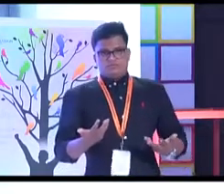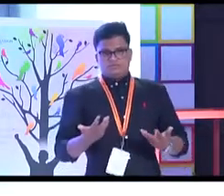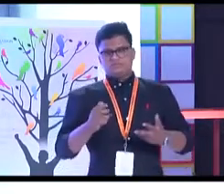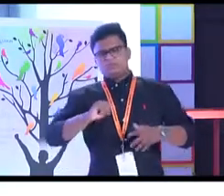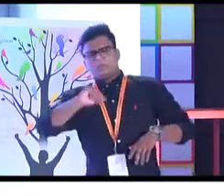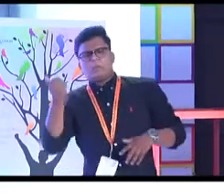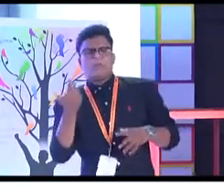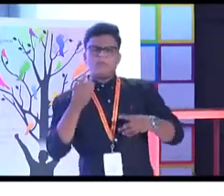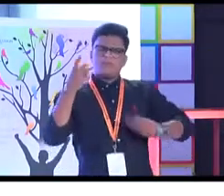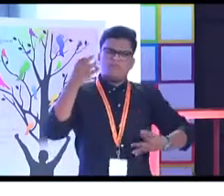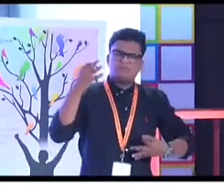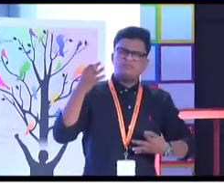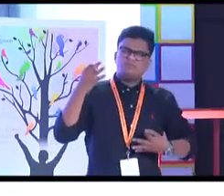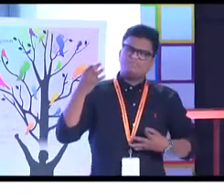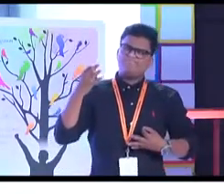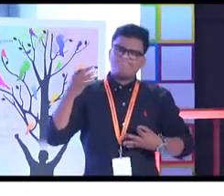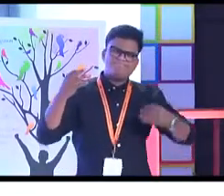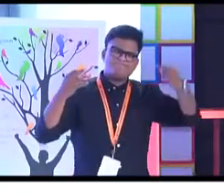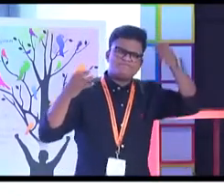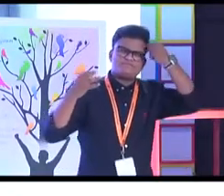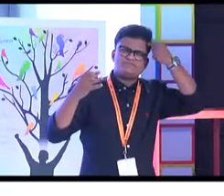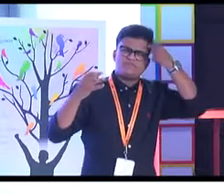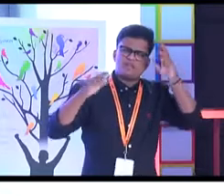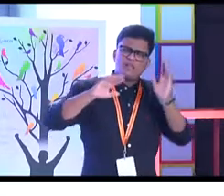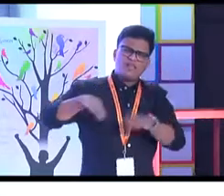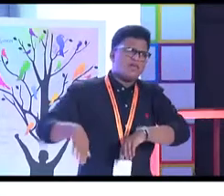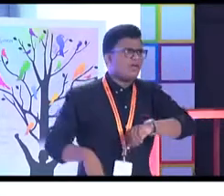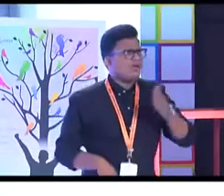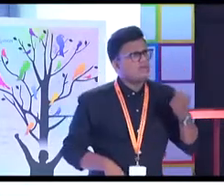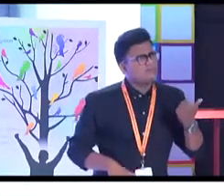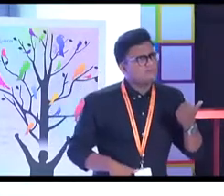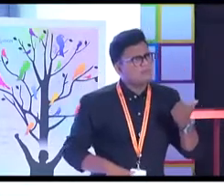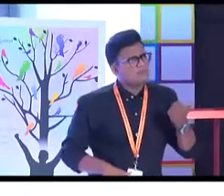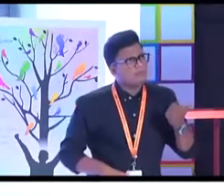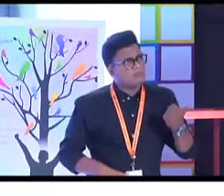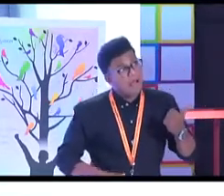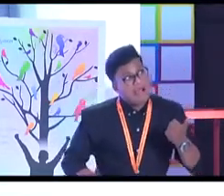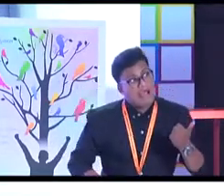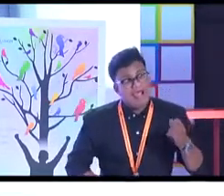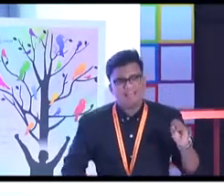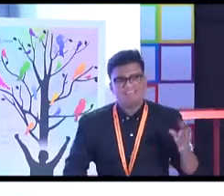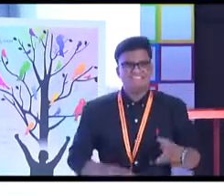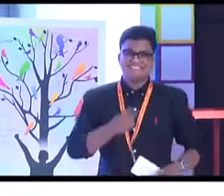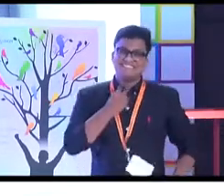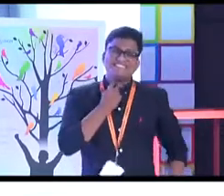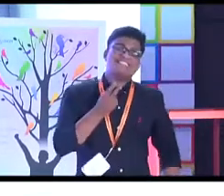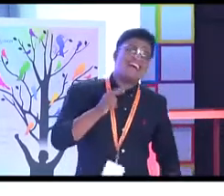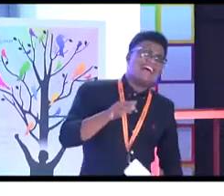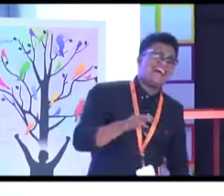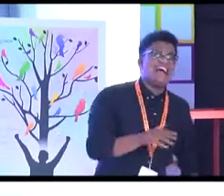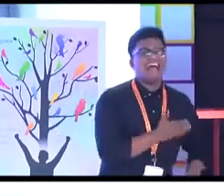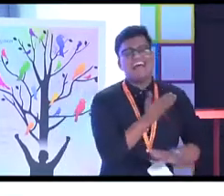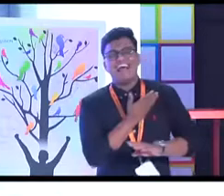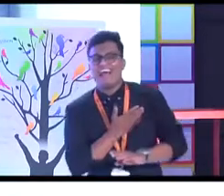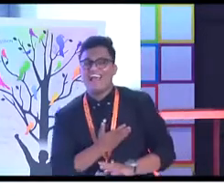that I could avoid more fractures. So I took up singing, because my mother, Sheila Dasgupta, is a great